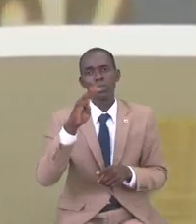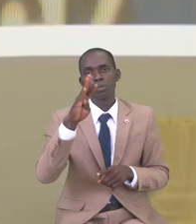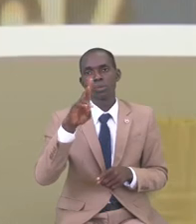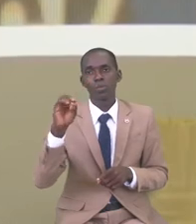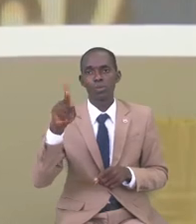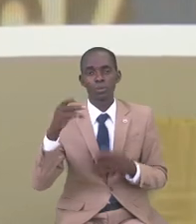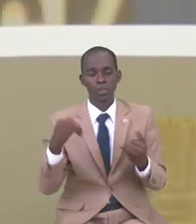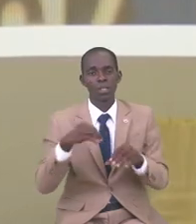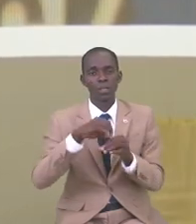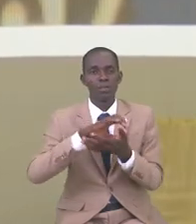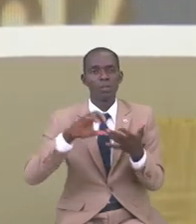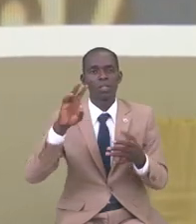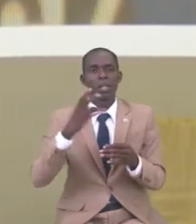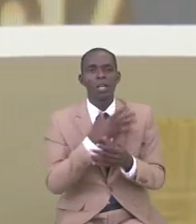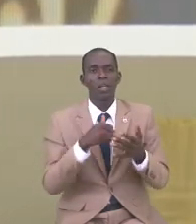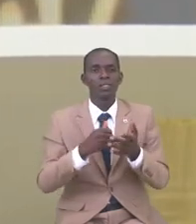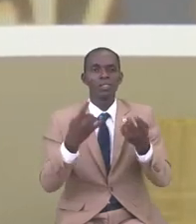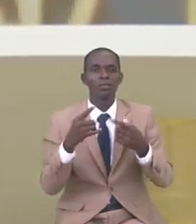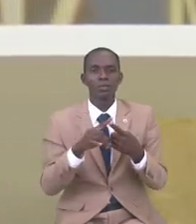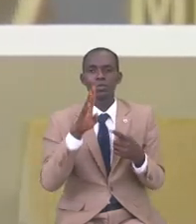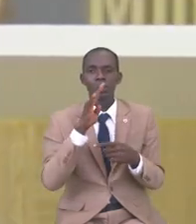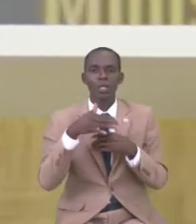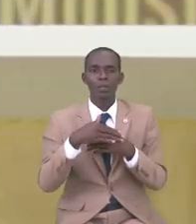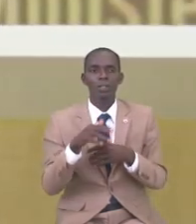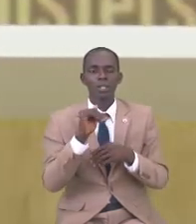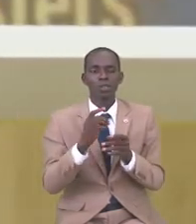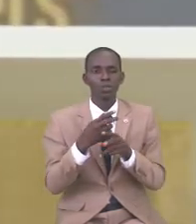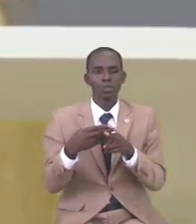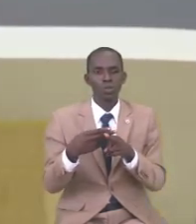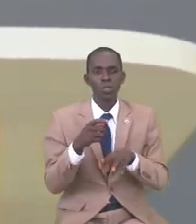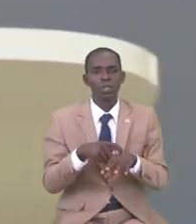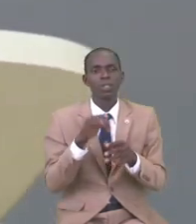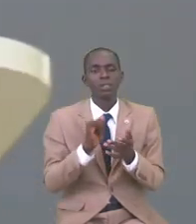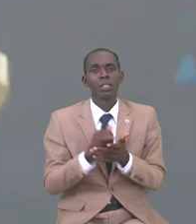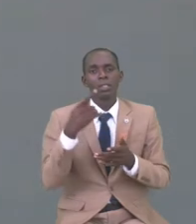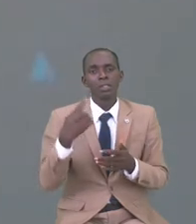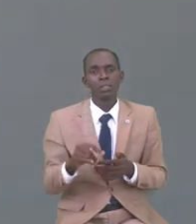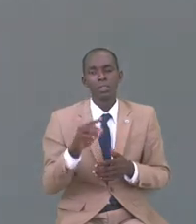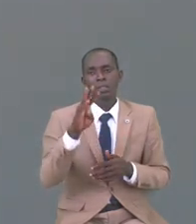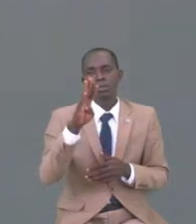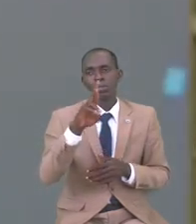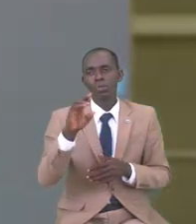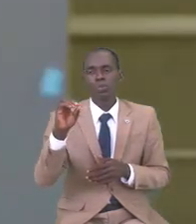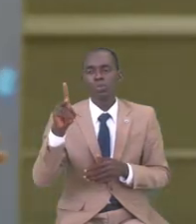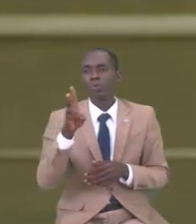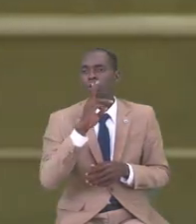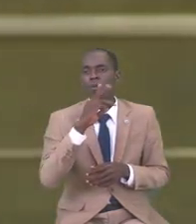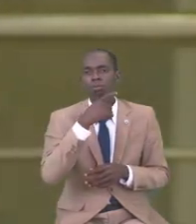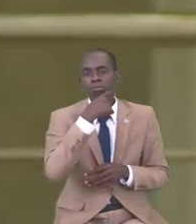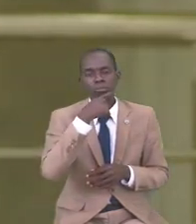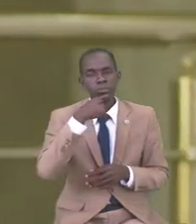to pass after a while that the brook dried up. The